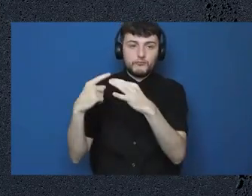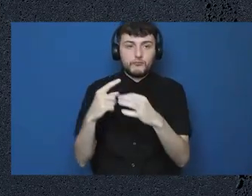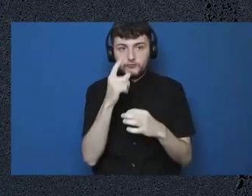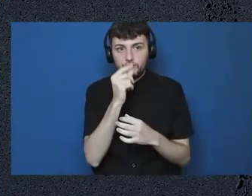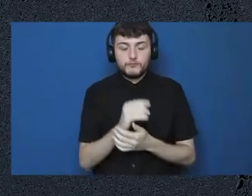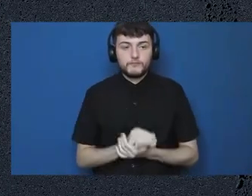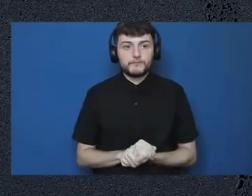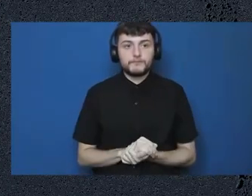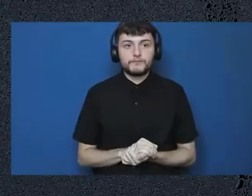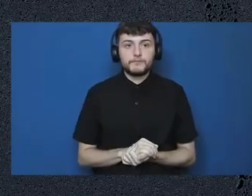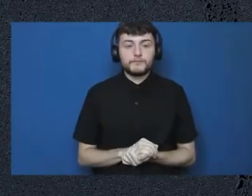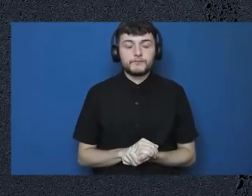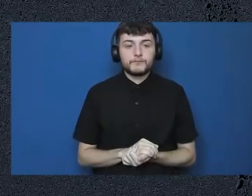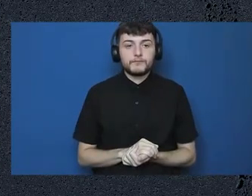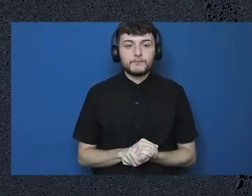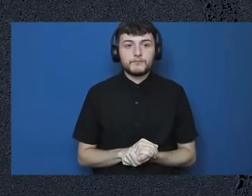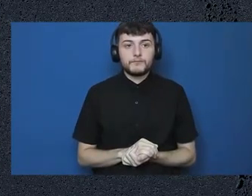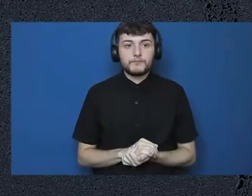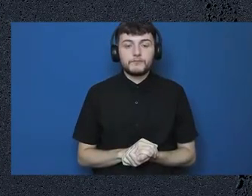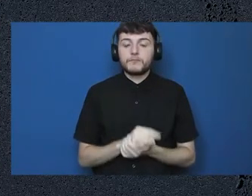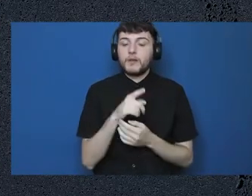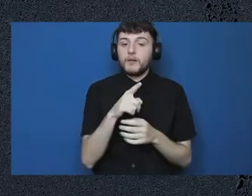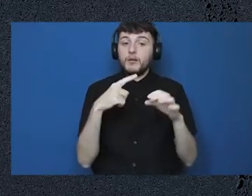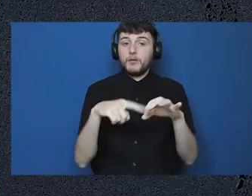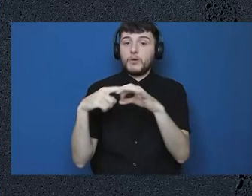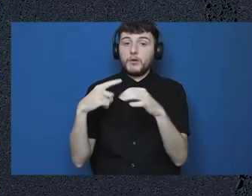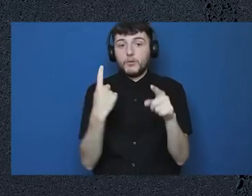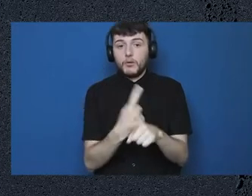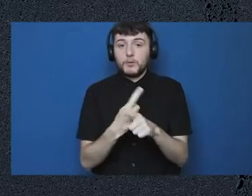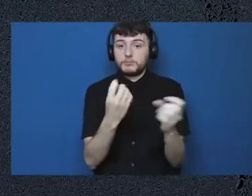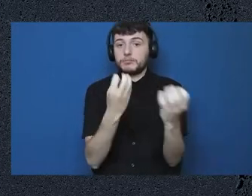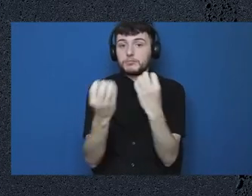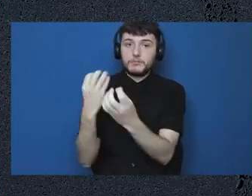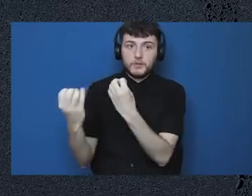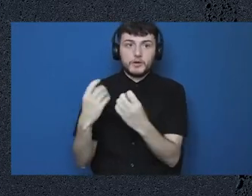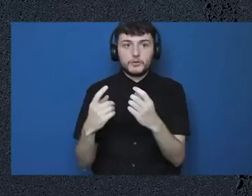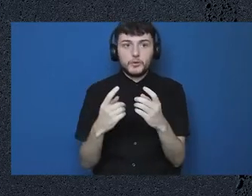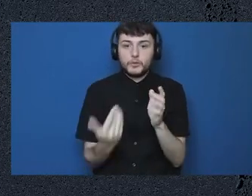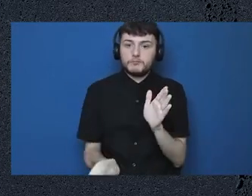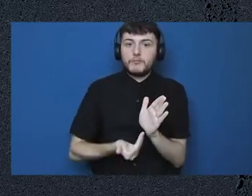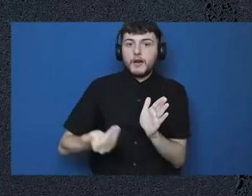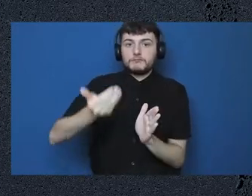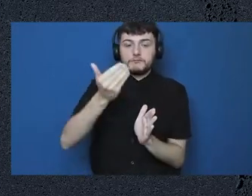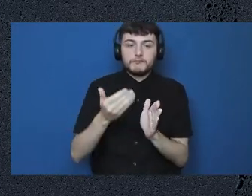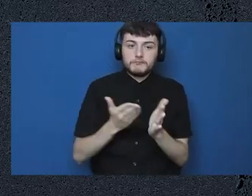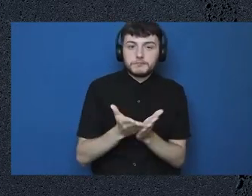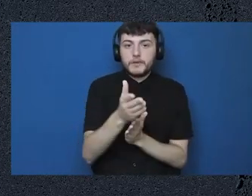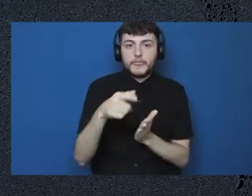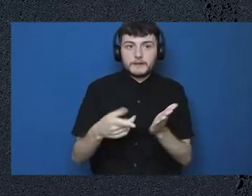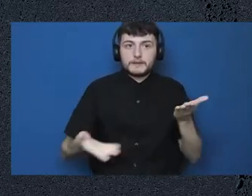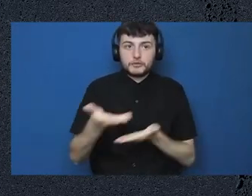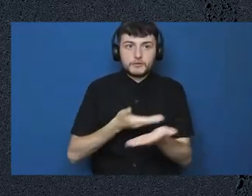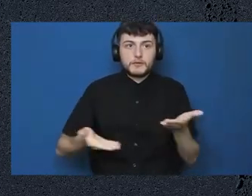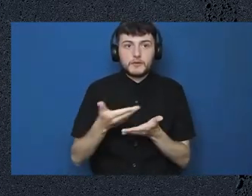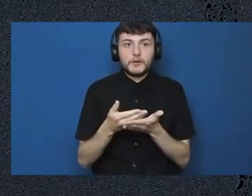your questions and comments too to really inform and guide the discussion. So I just urge those who are in the beautiful chamber here at